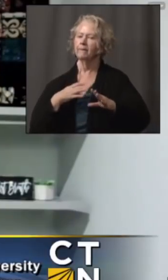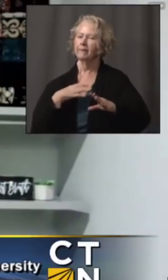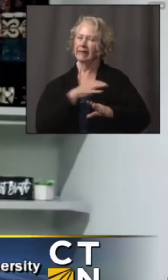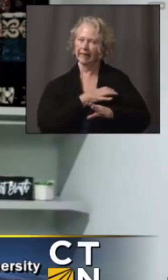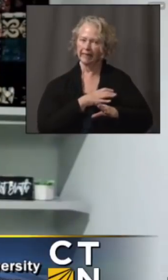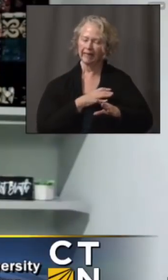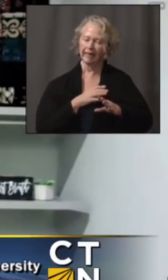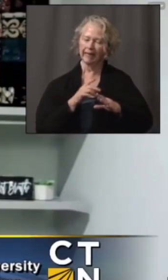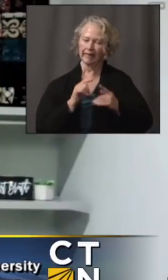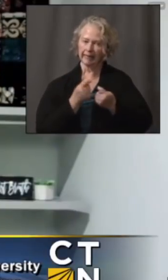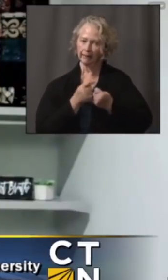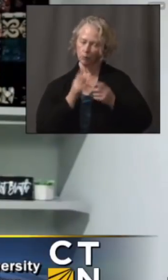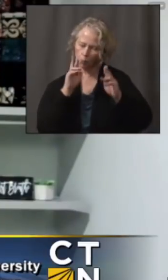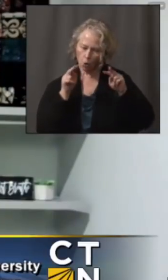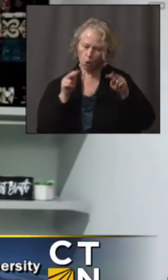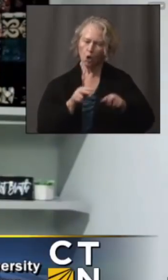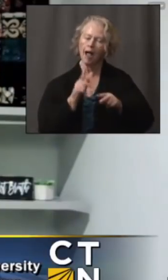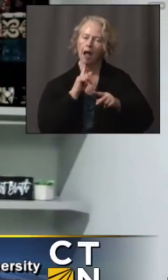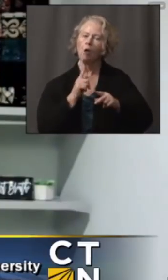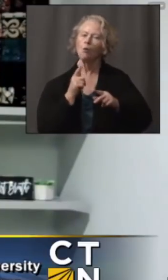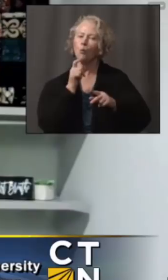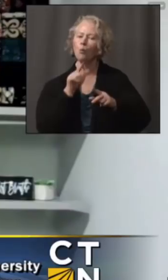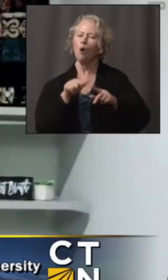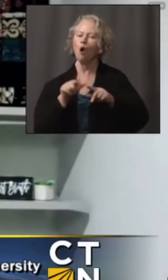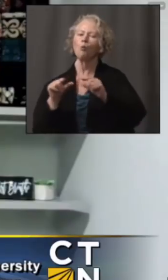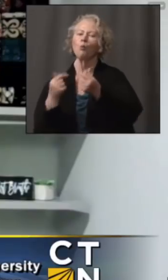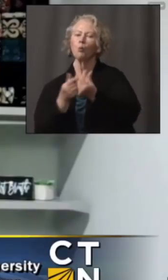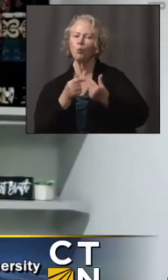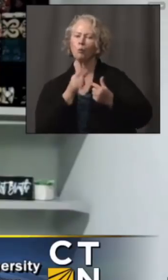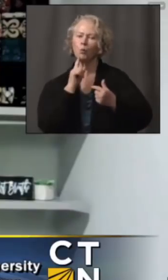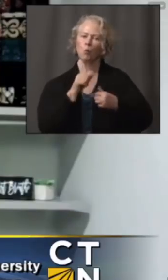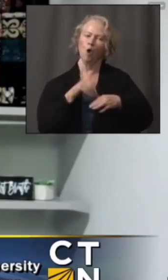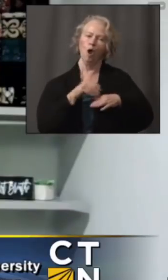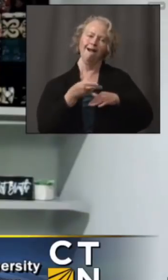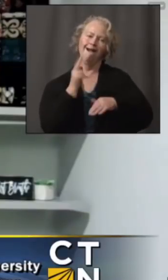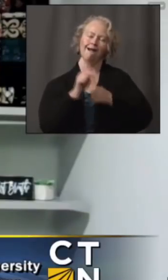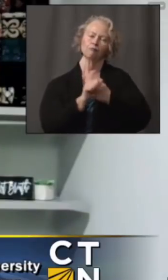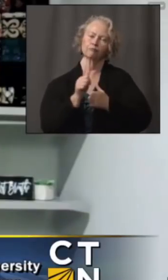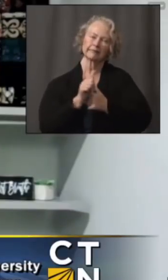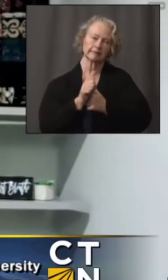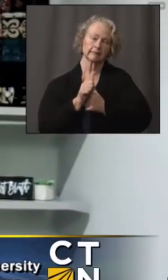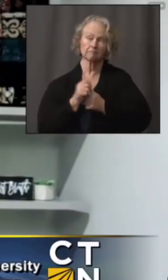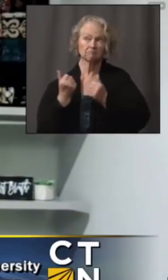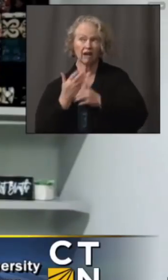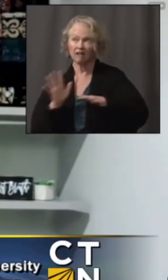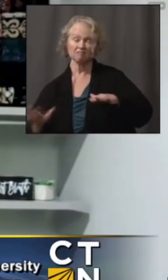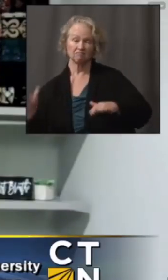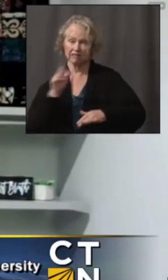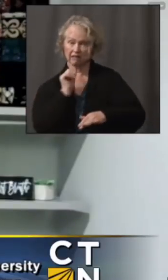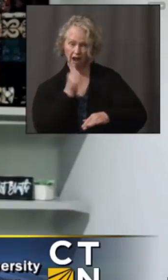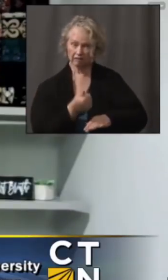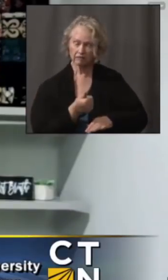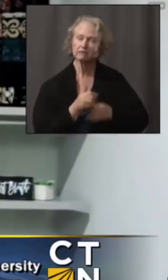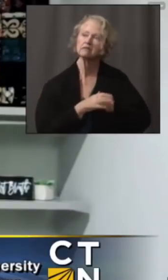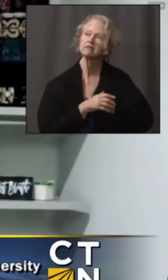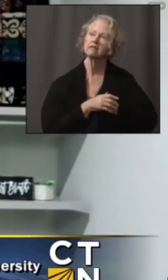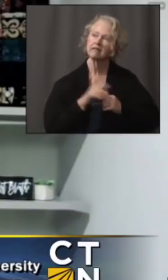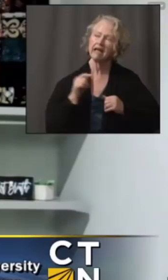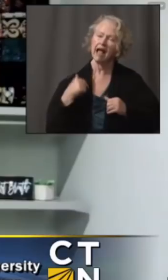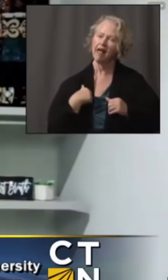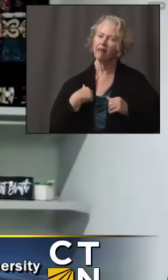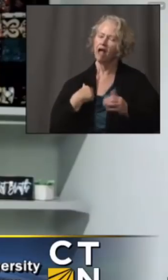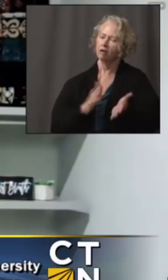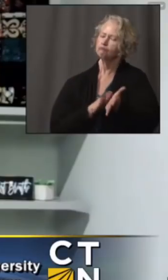at risk. That is not something that universally happened across the country in reopen. And it's to Connecticut's, I think,